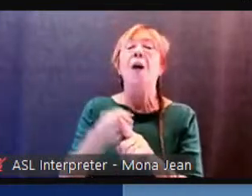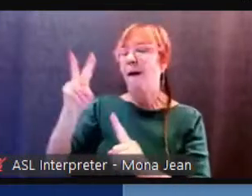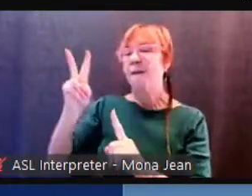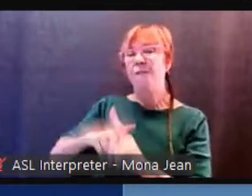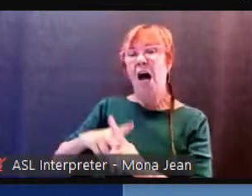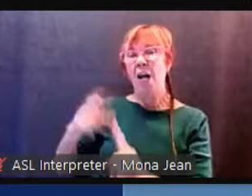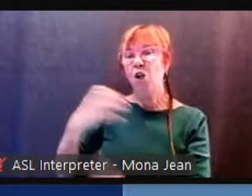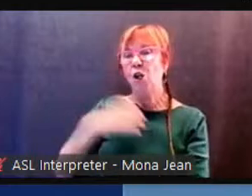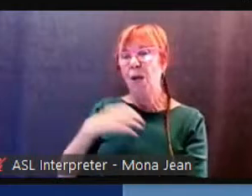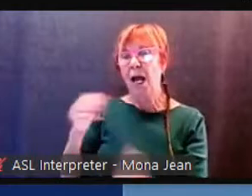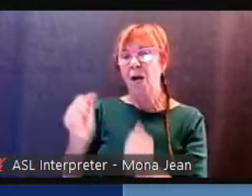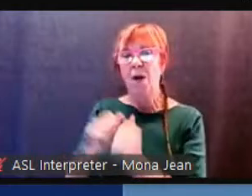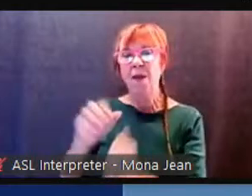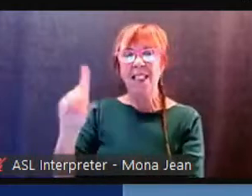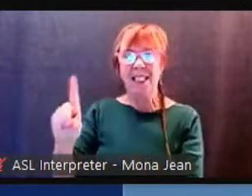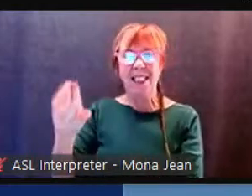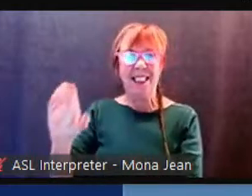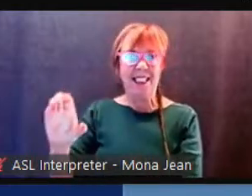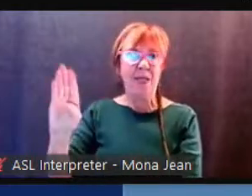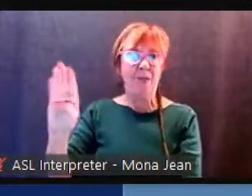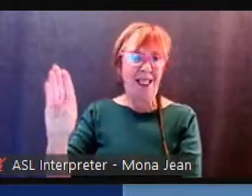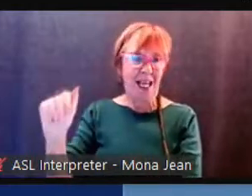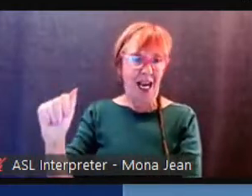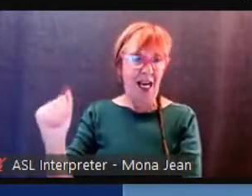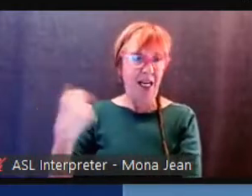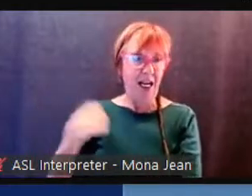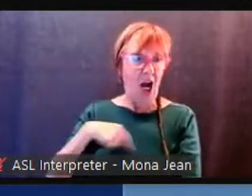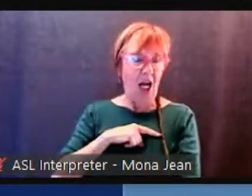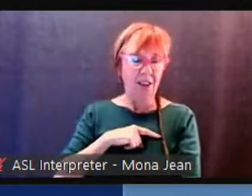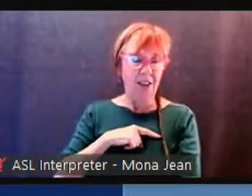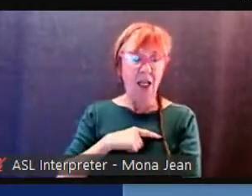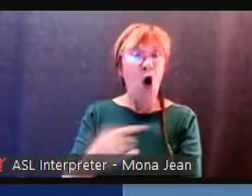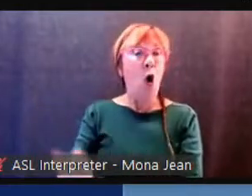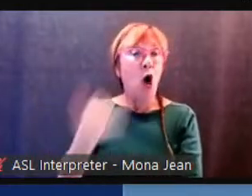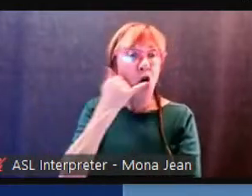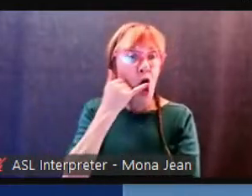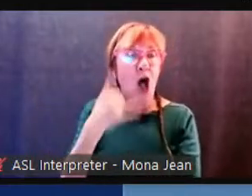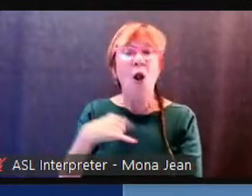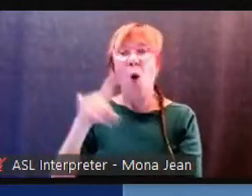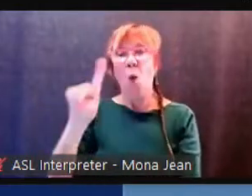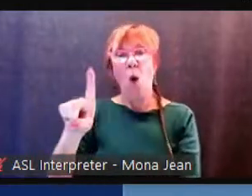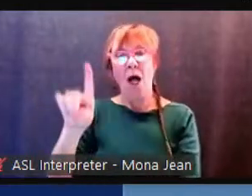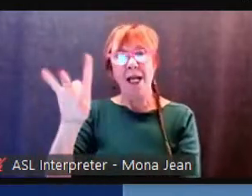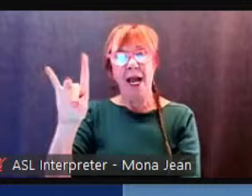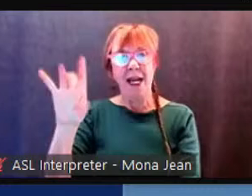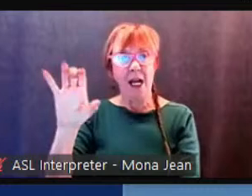complaint with DCBA with us. You can call us at